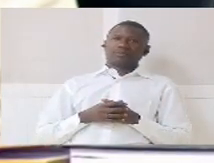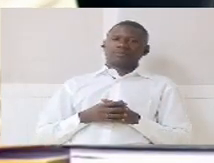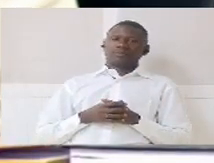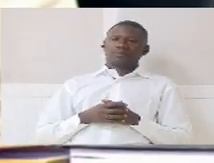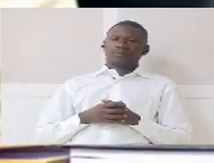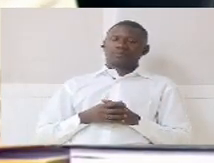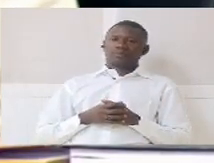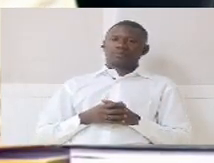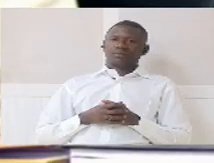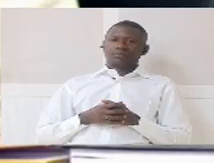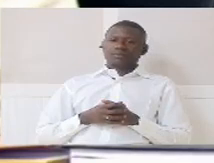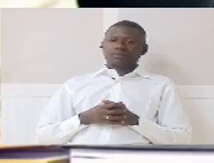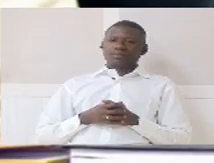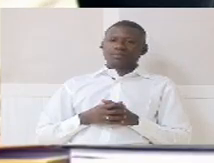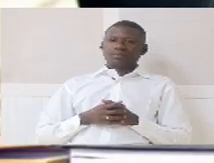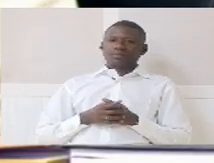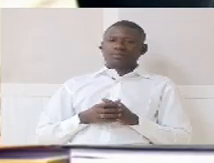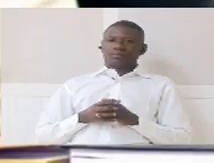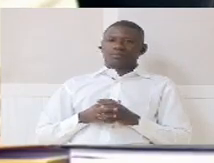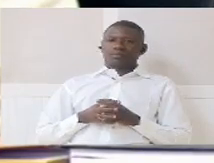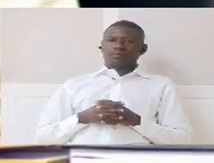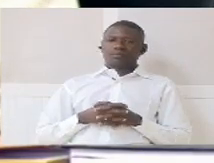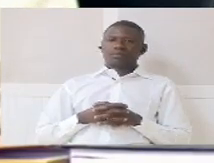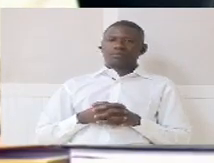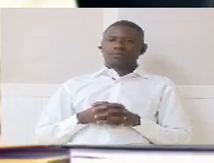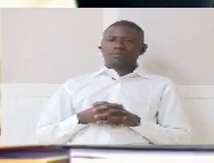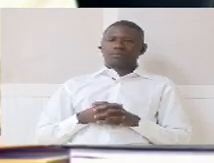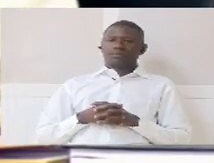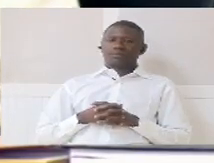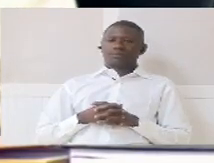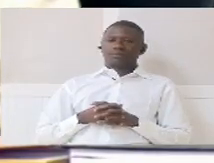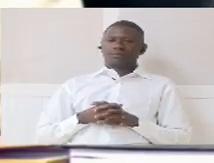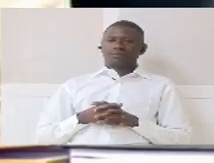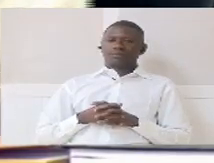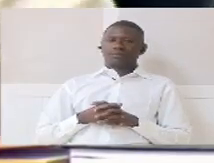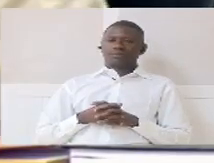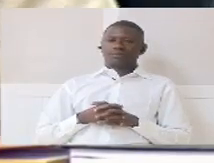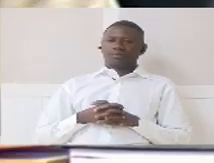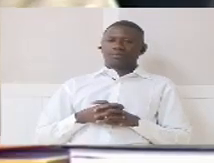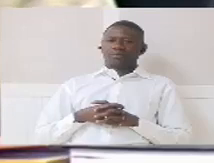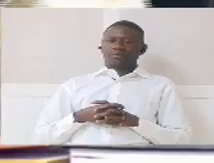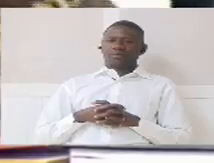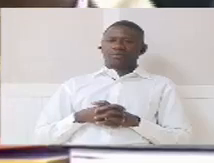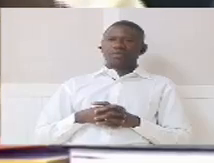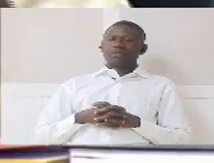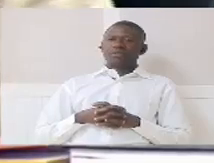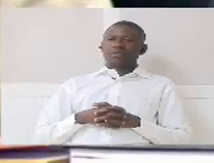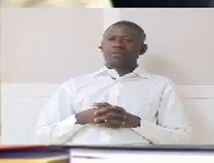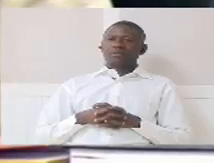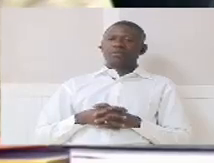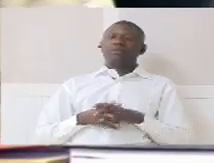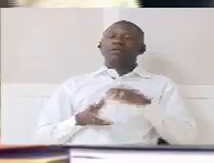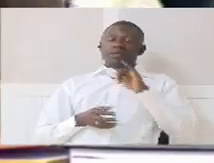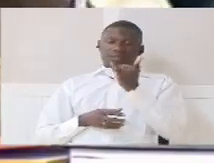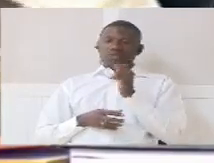balo dinkra dolu ka funu wole asab wole ketela saya daliloti. Ah yalo kamivo. Yes, medical doctor. What I'm saying is that I am